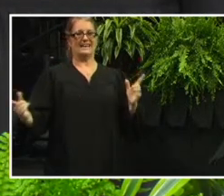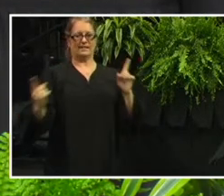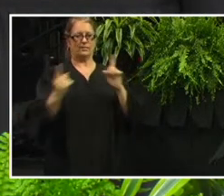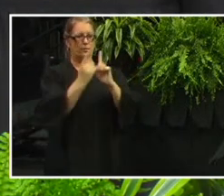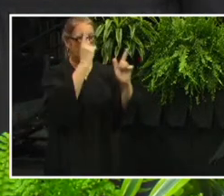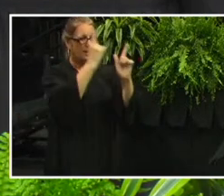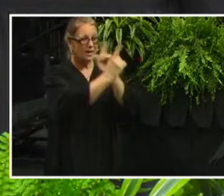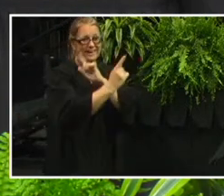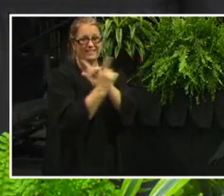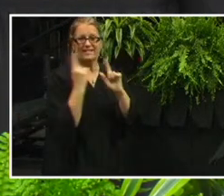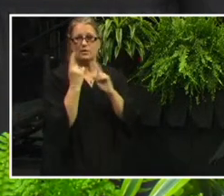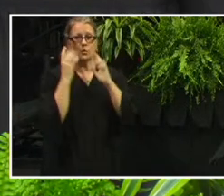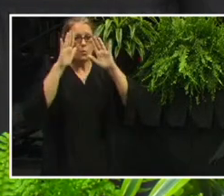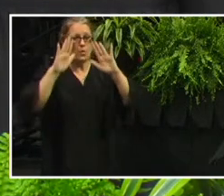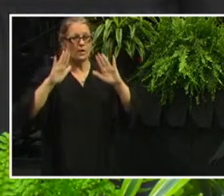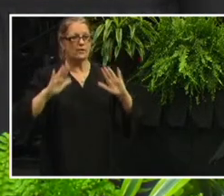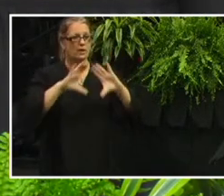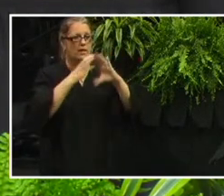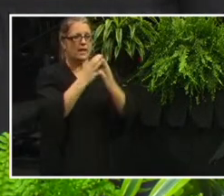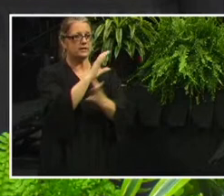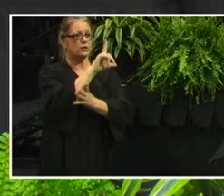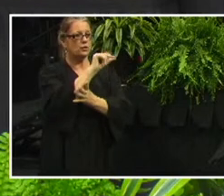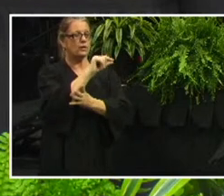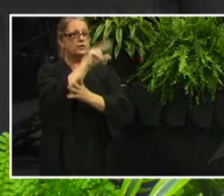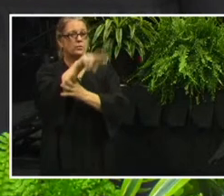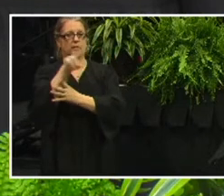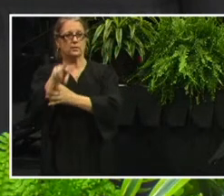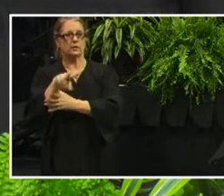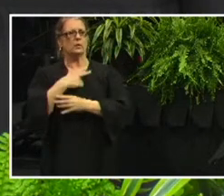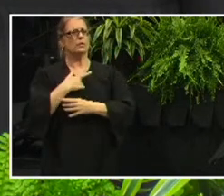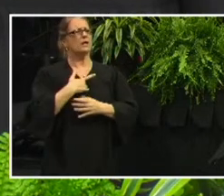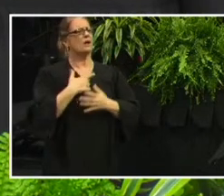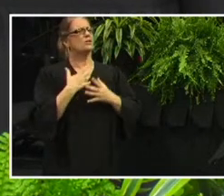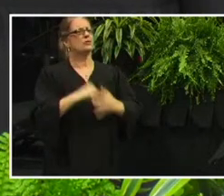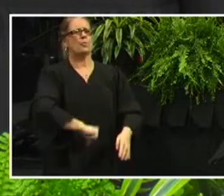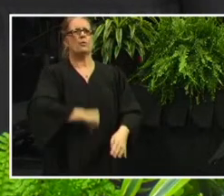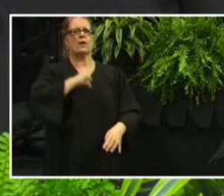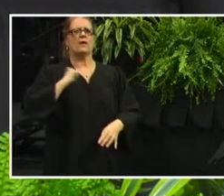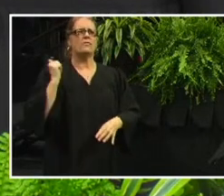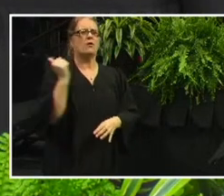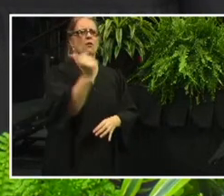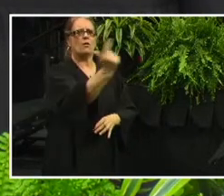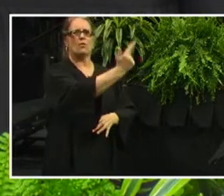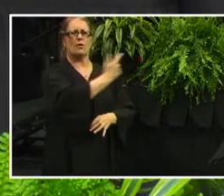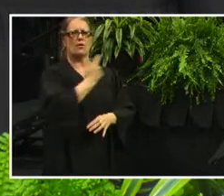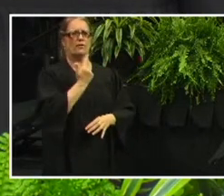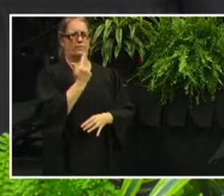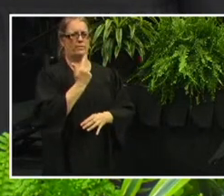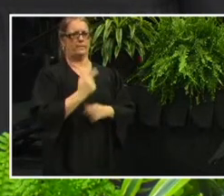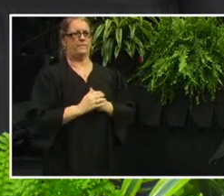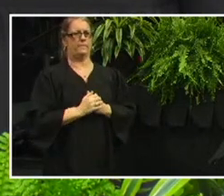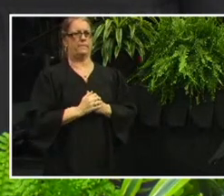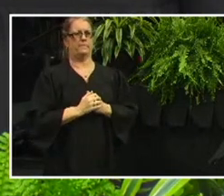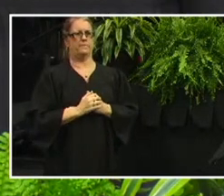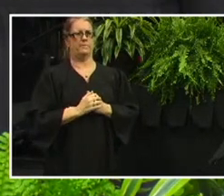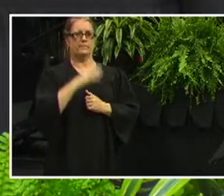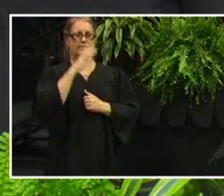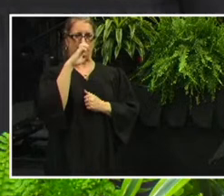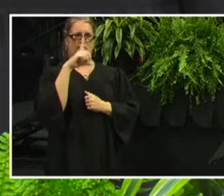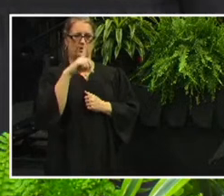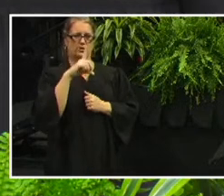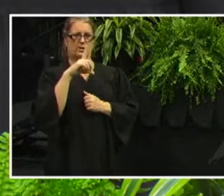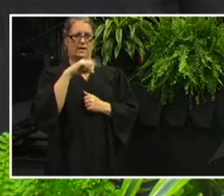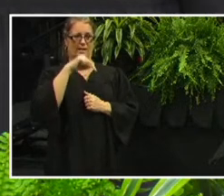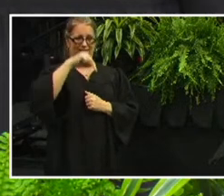incredible class of 2022. We are so proud of each and every one of you. The Educate